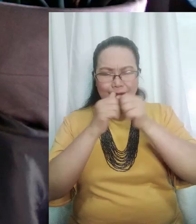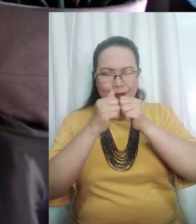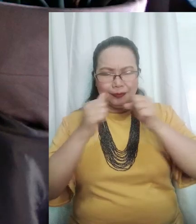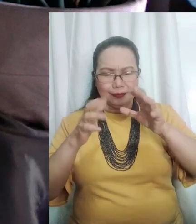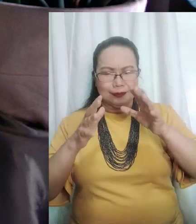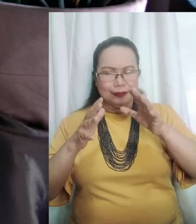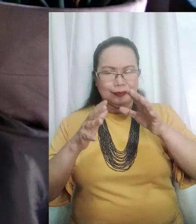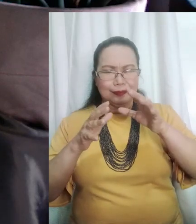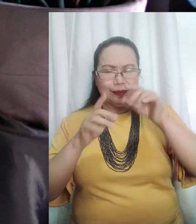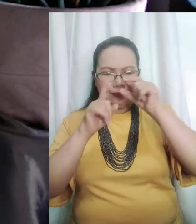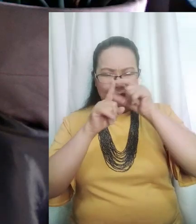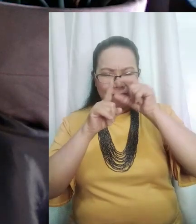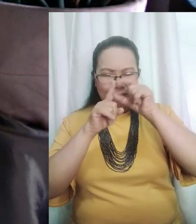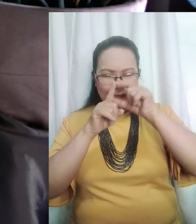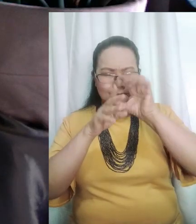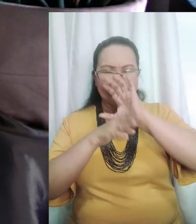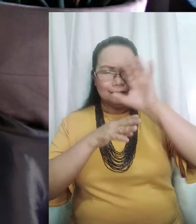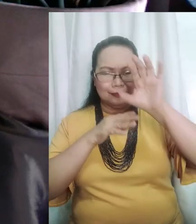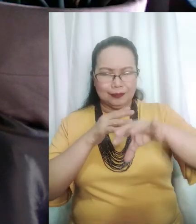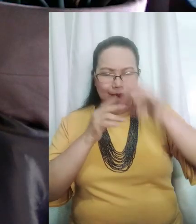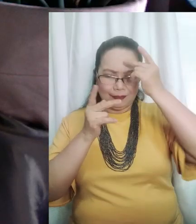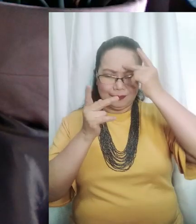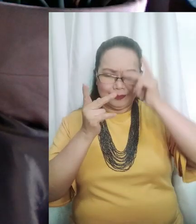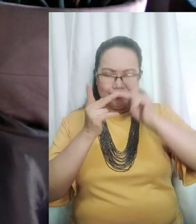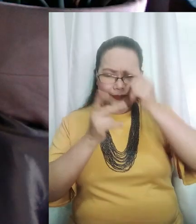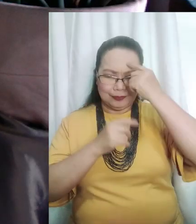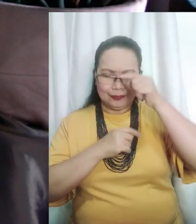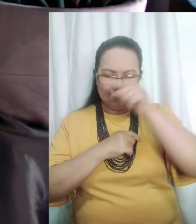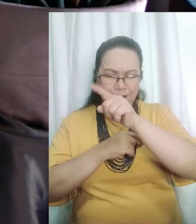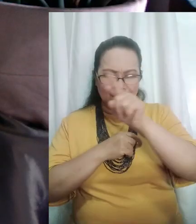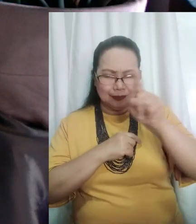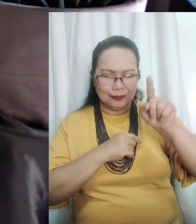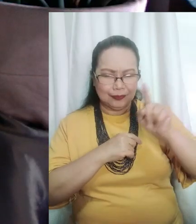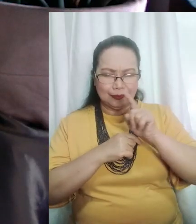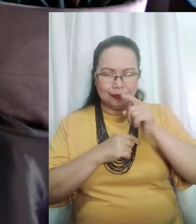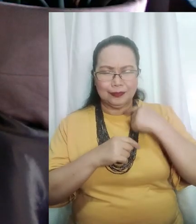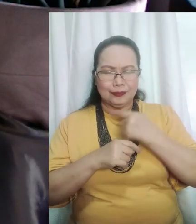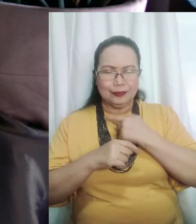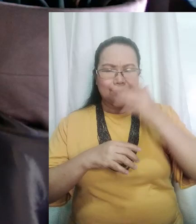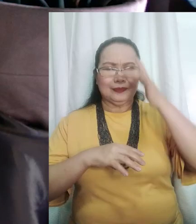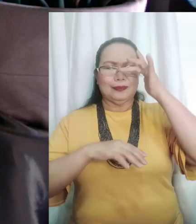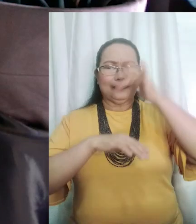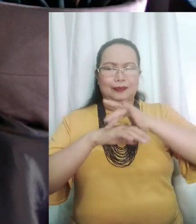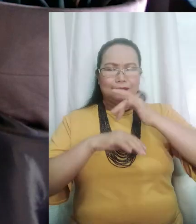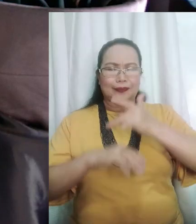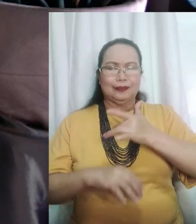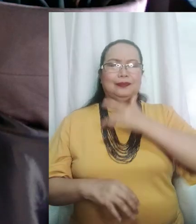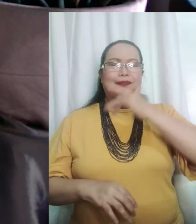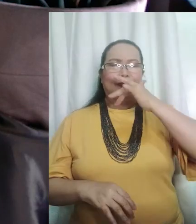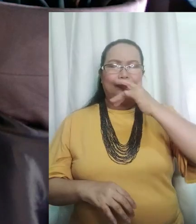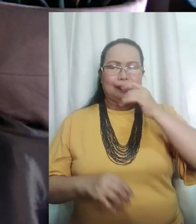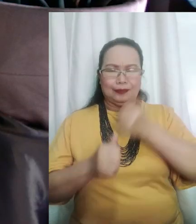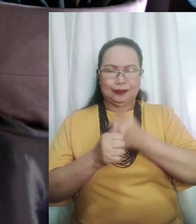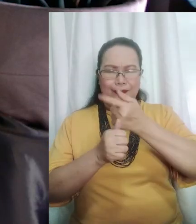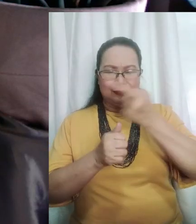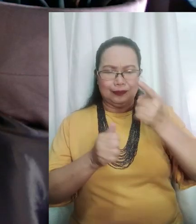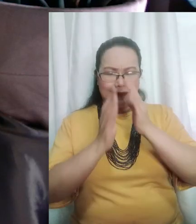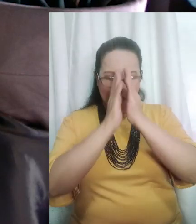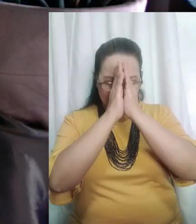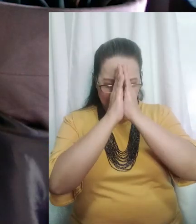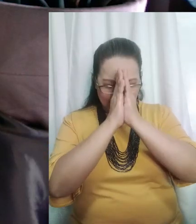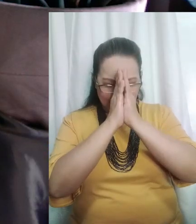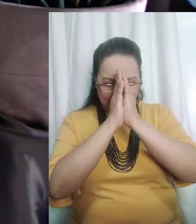without the word accomplishing its purpose. Whatever the purpose of your word for today, oh Lord, I ask